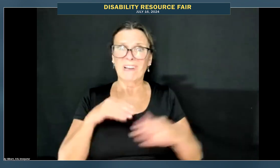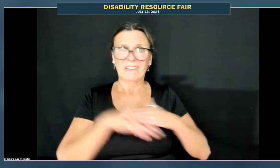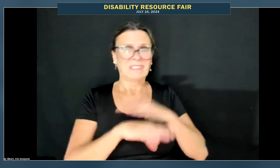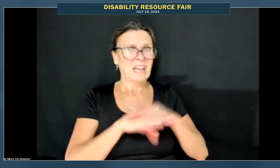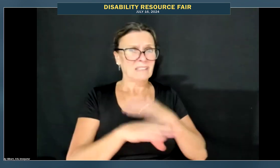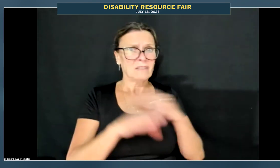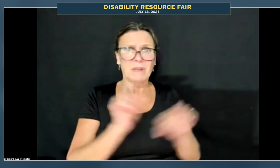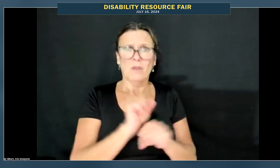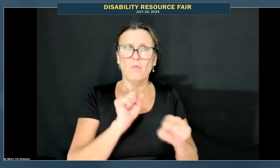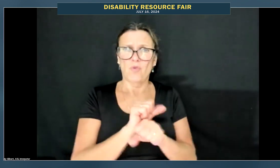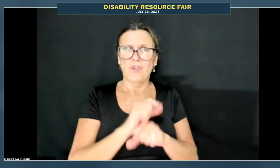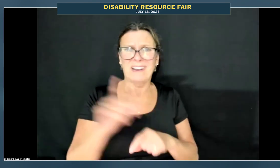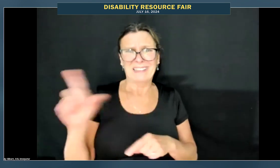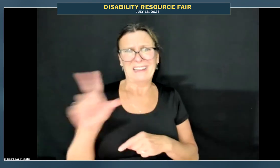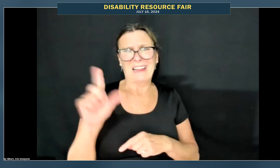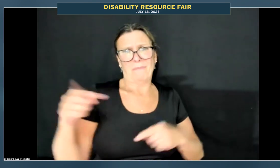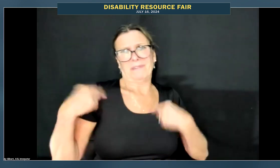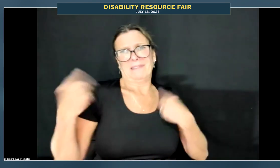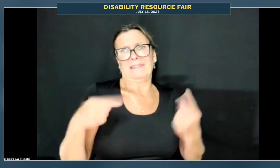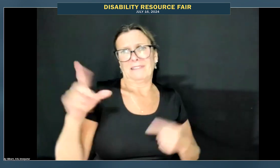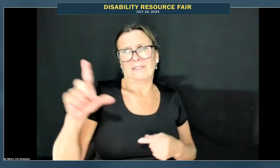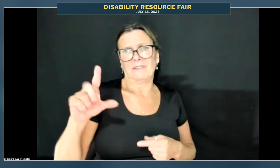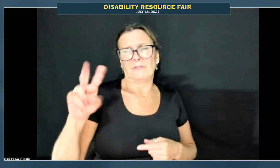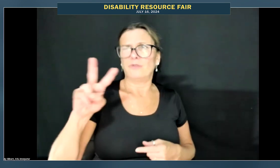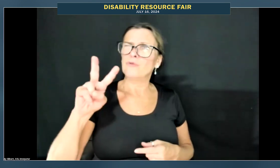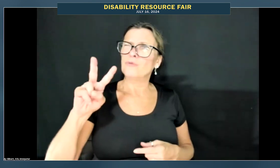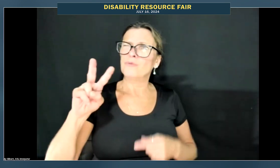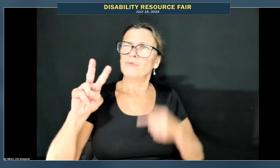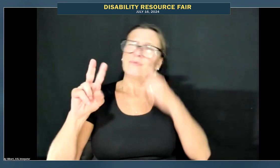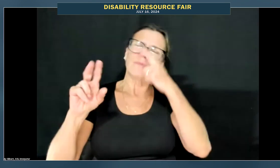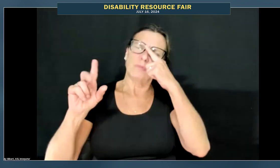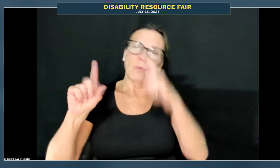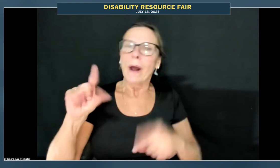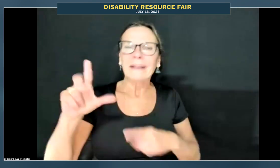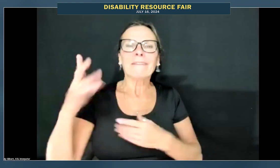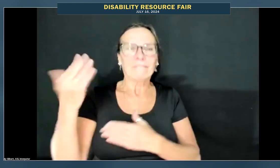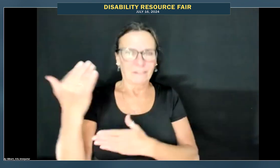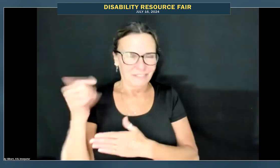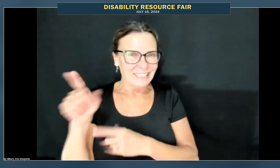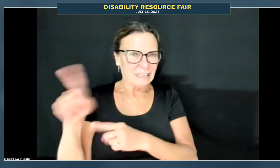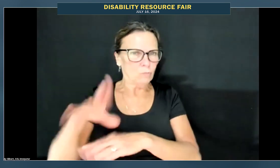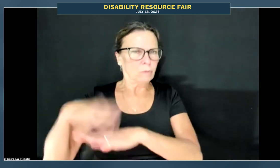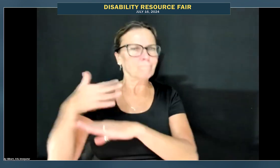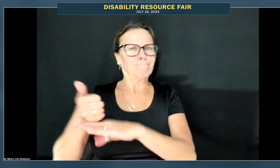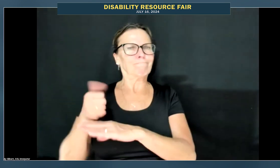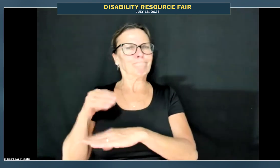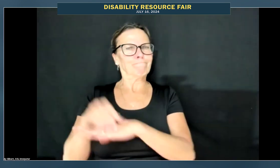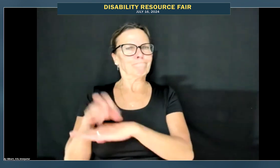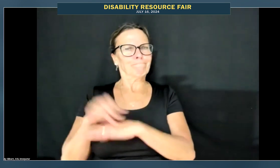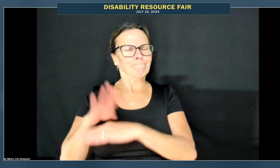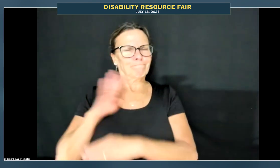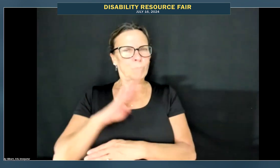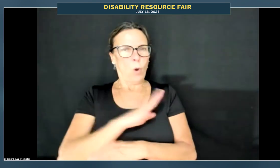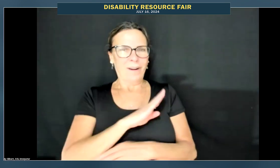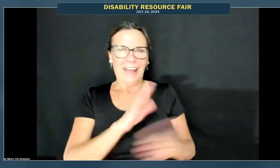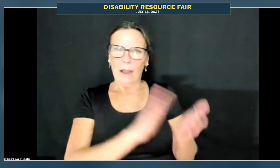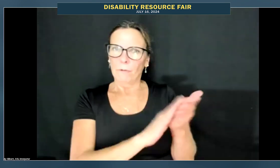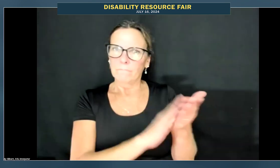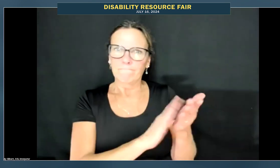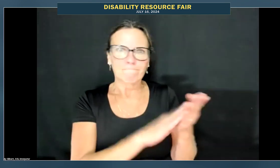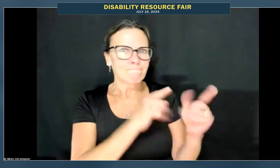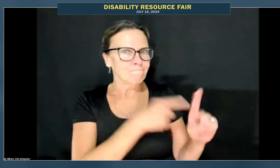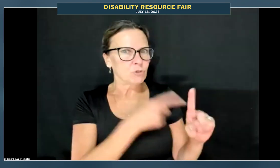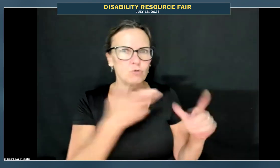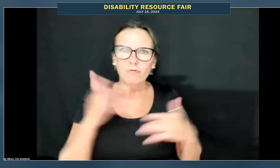library since 2015 when we started our advisory board. And I always like to give a shout out to the advisory